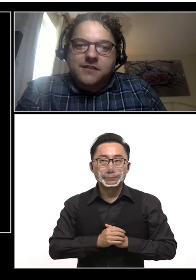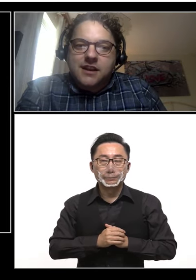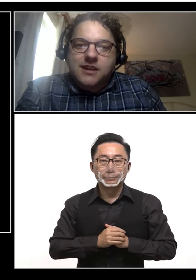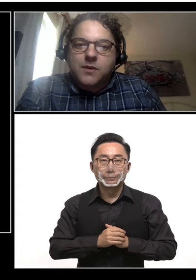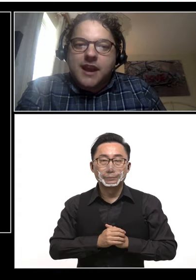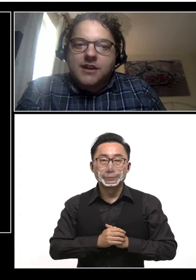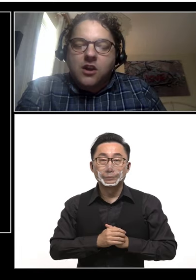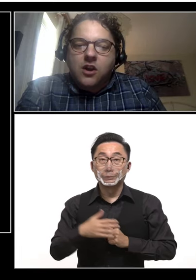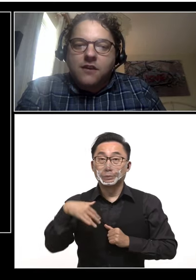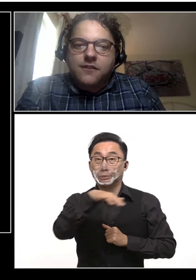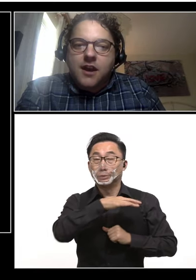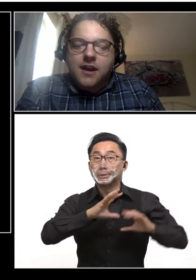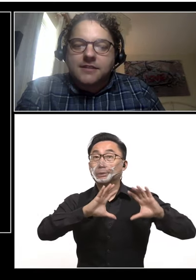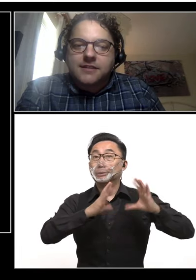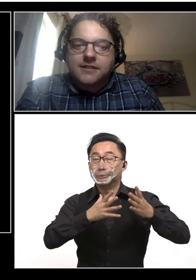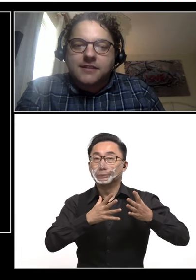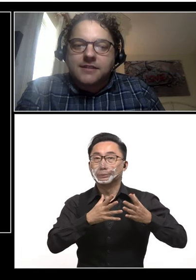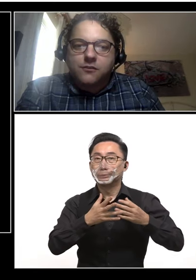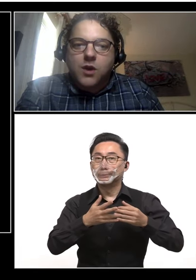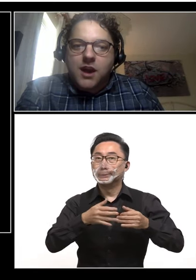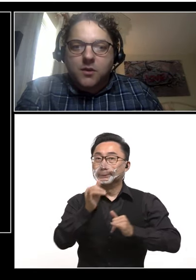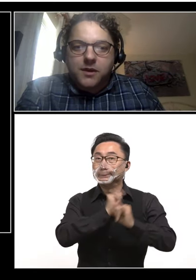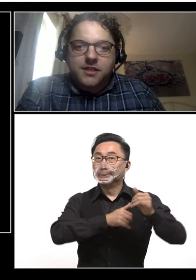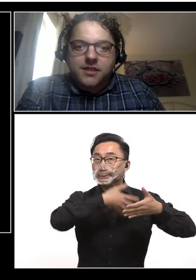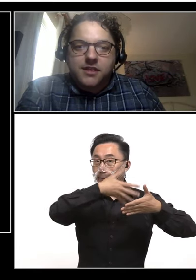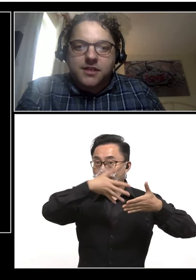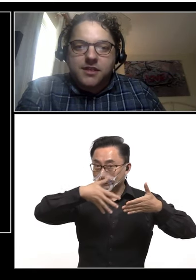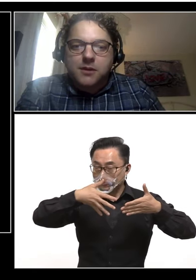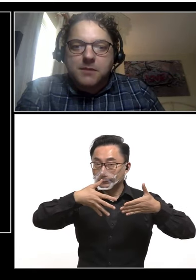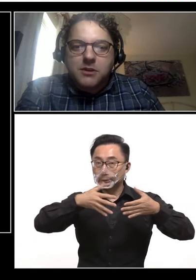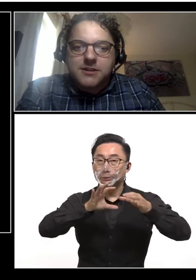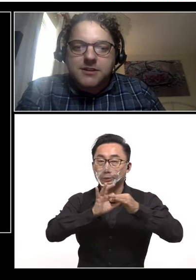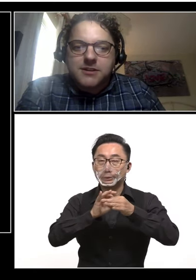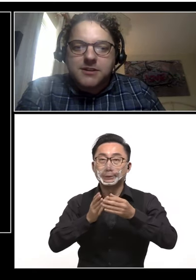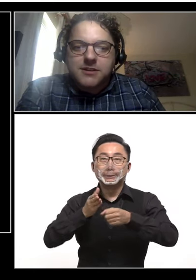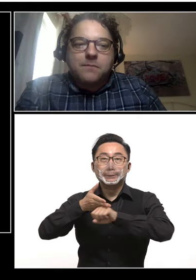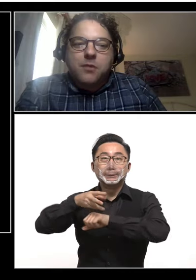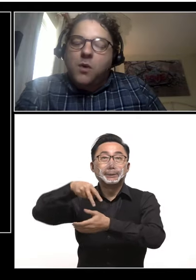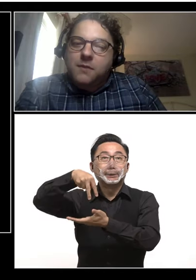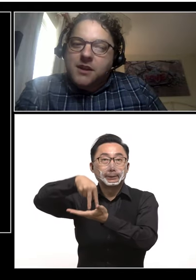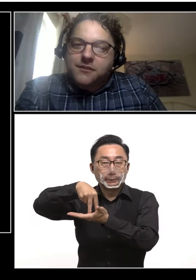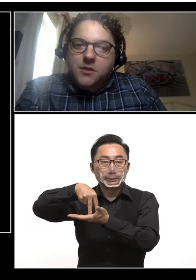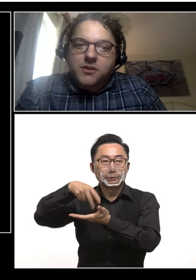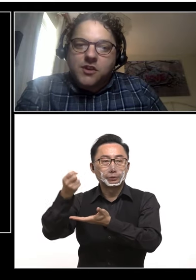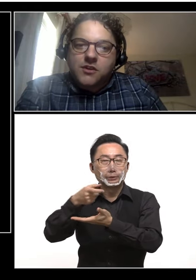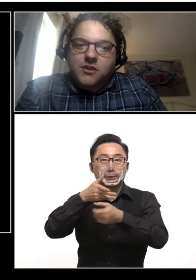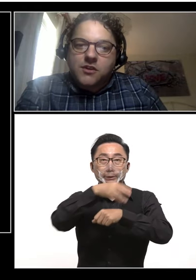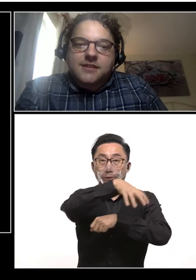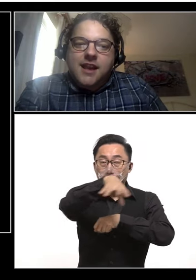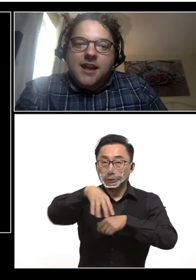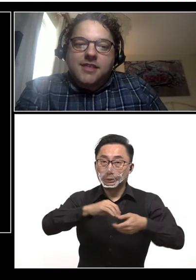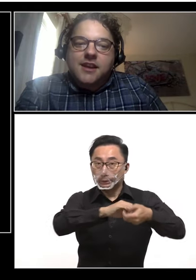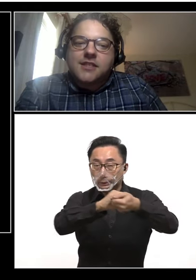of thing. I think we're getting a lot of examples of work with disabled communities. But what I'm going to focus on